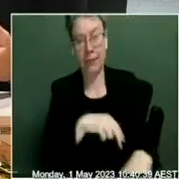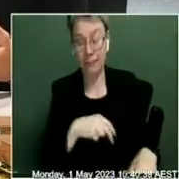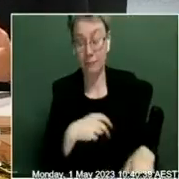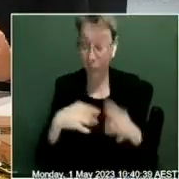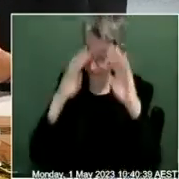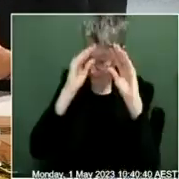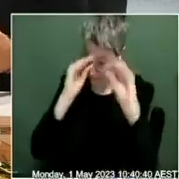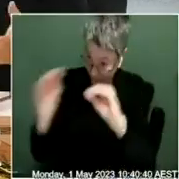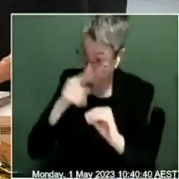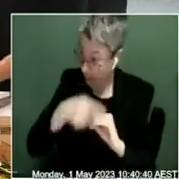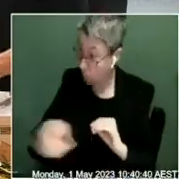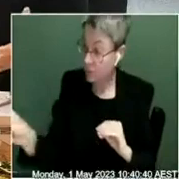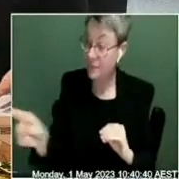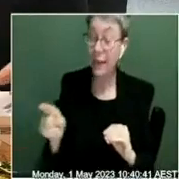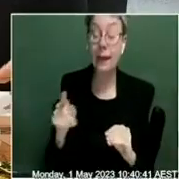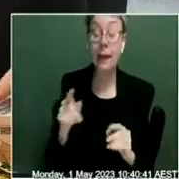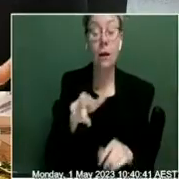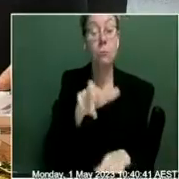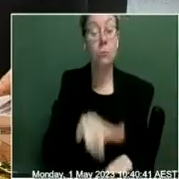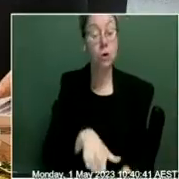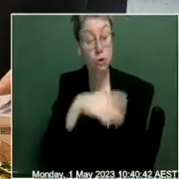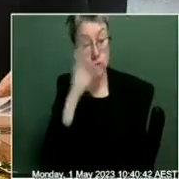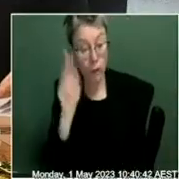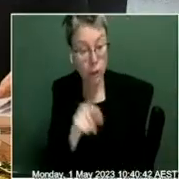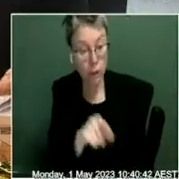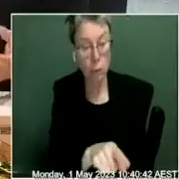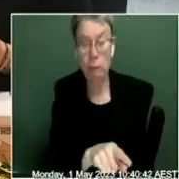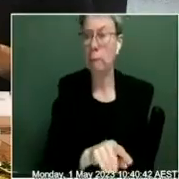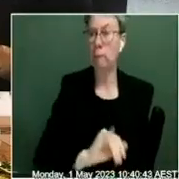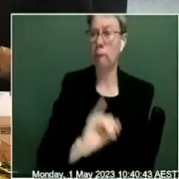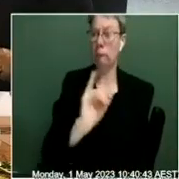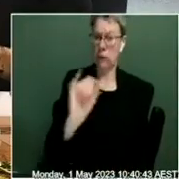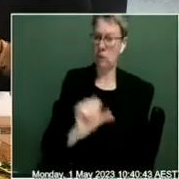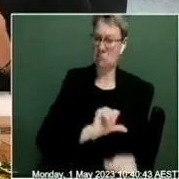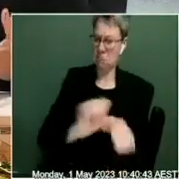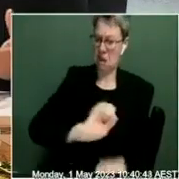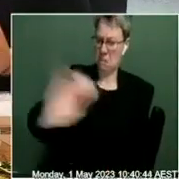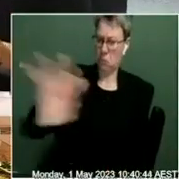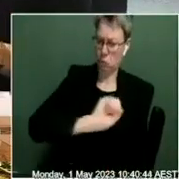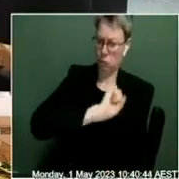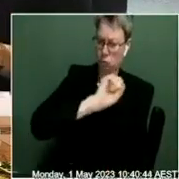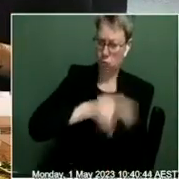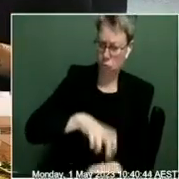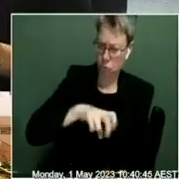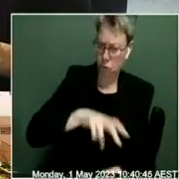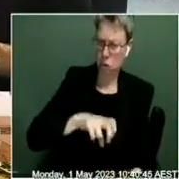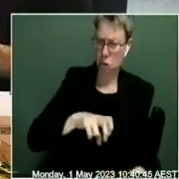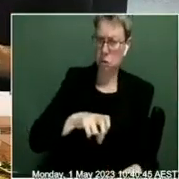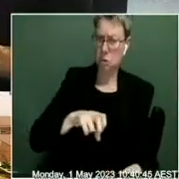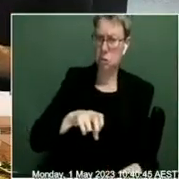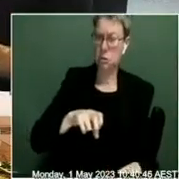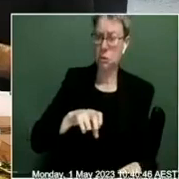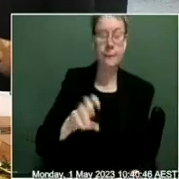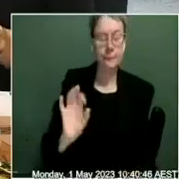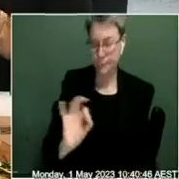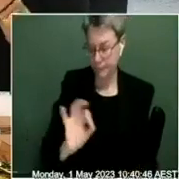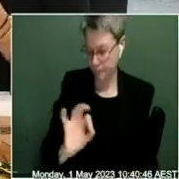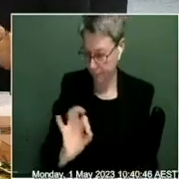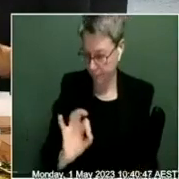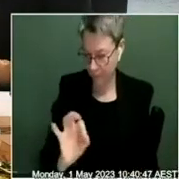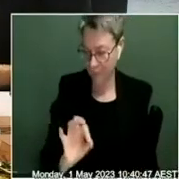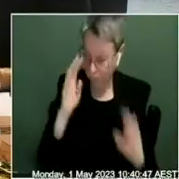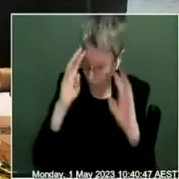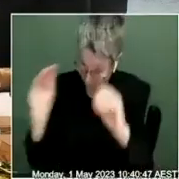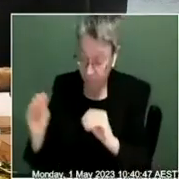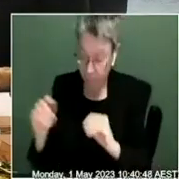find themselves thinking that the first thing that they would do is call the police if they do come across someone who's intoxicated in public. So I just